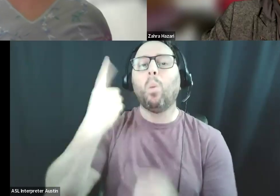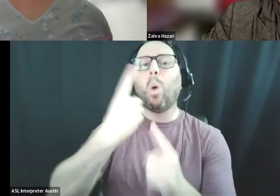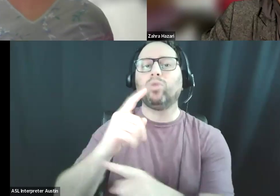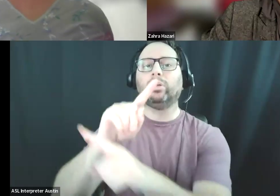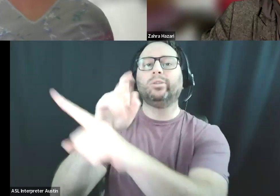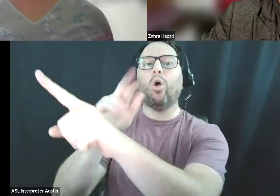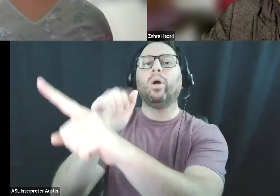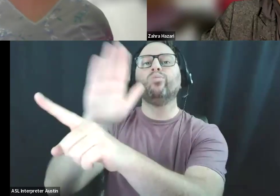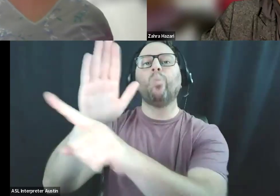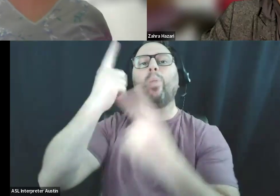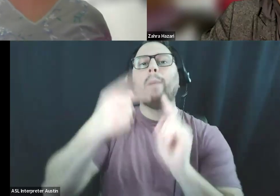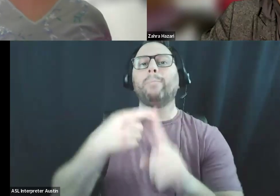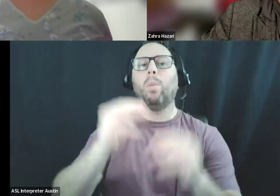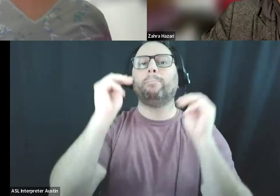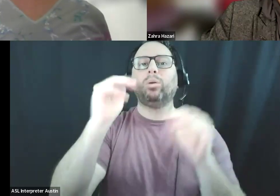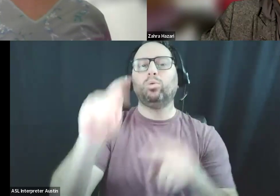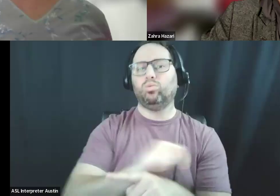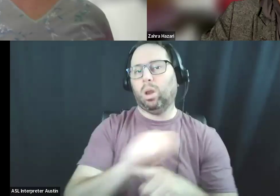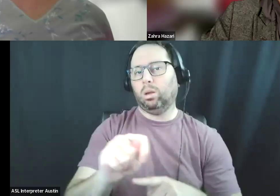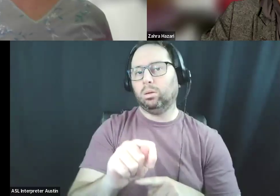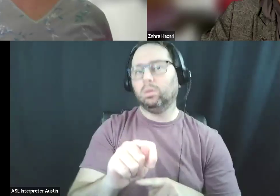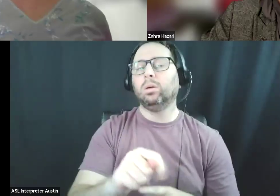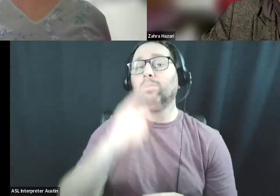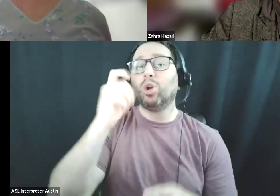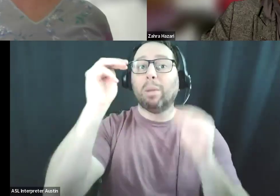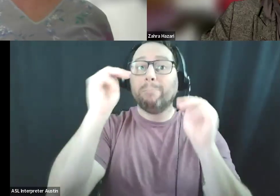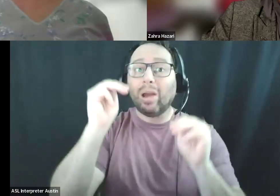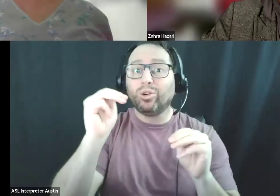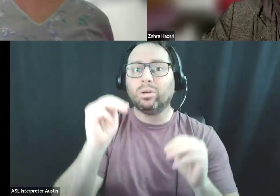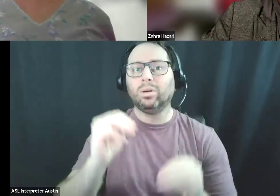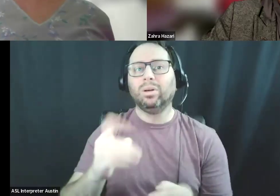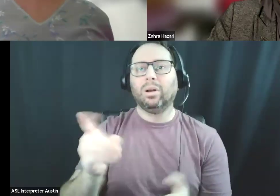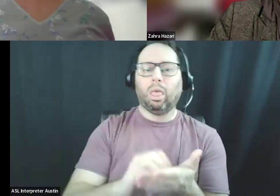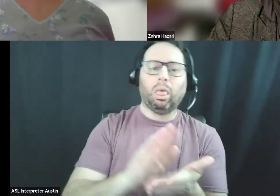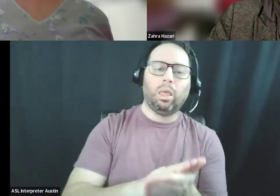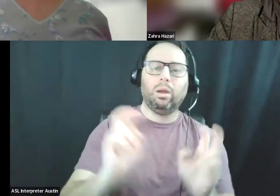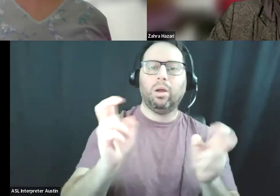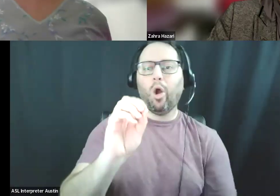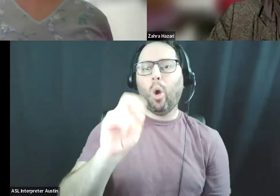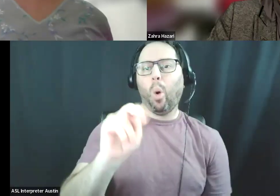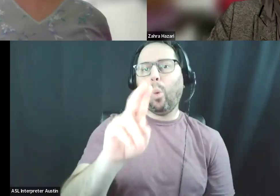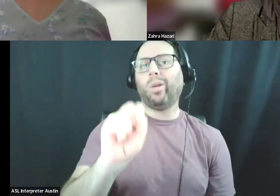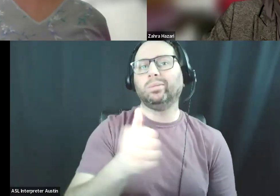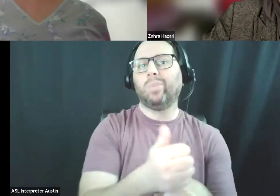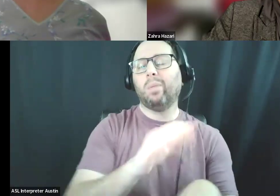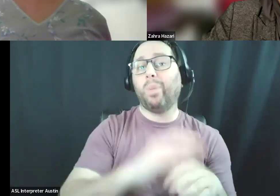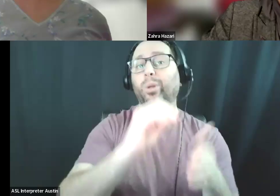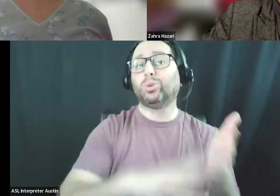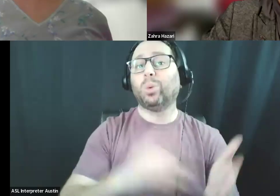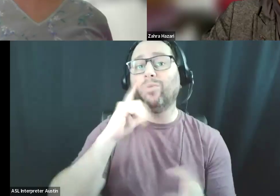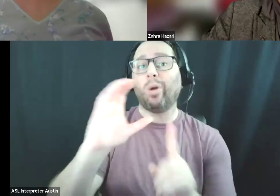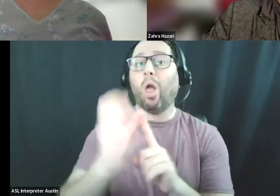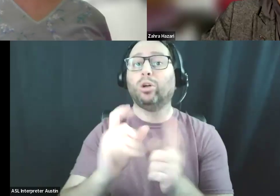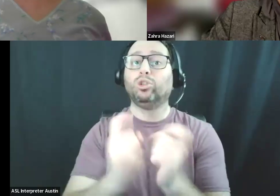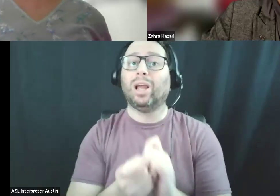Zahra, about mentor training. Because I think, like you just said, putting the onus on the students for culture change